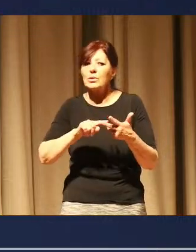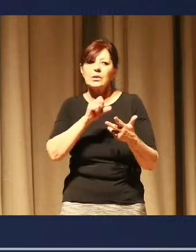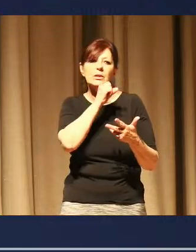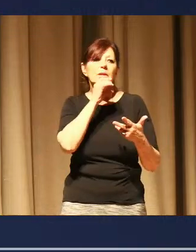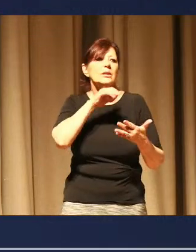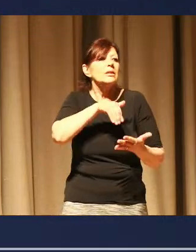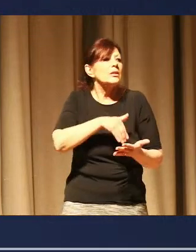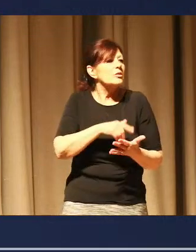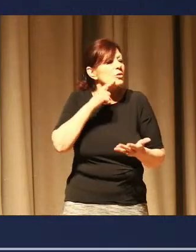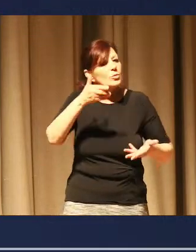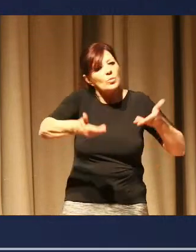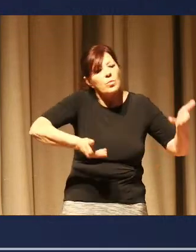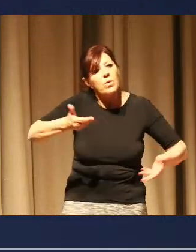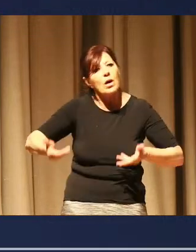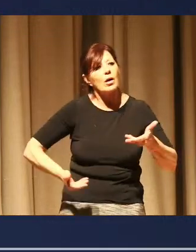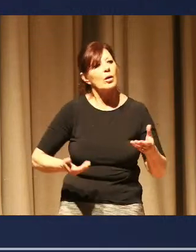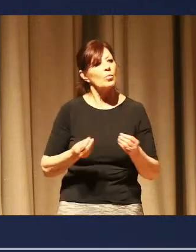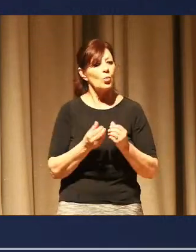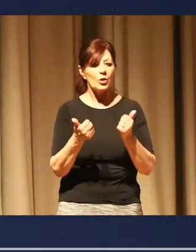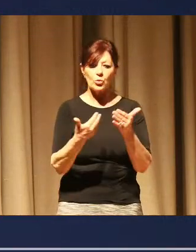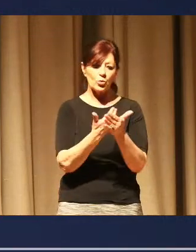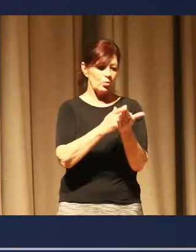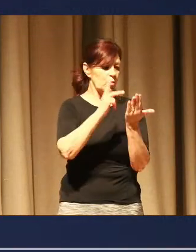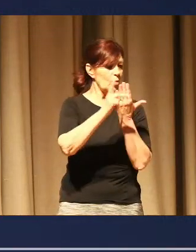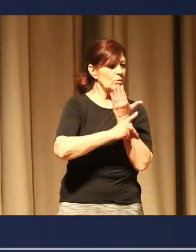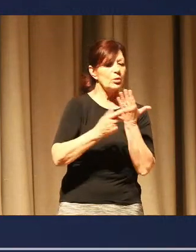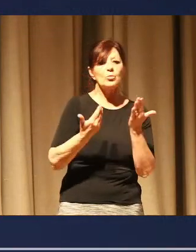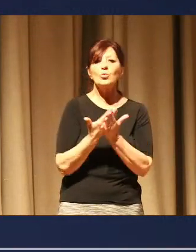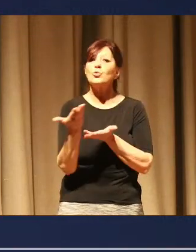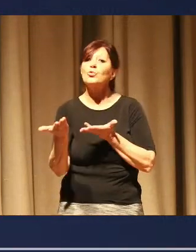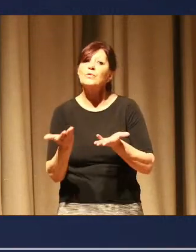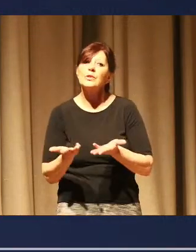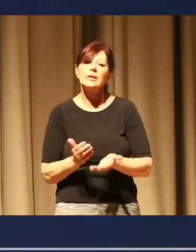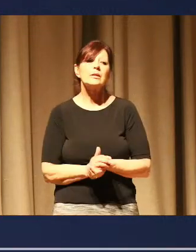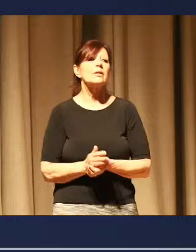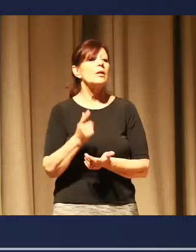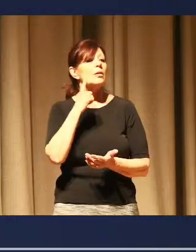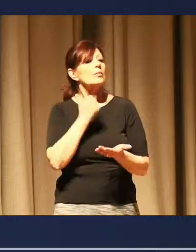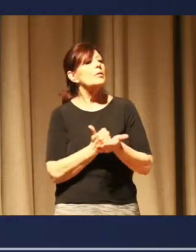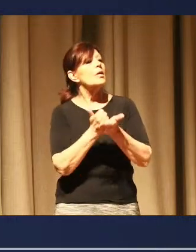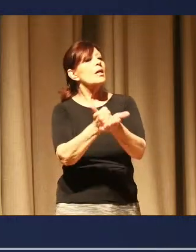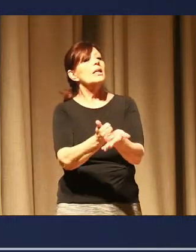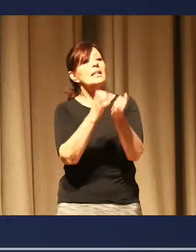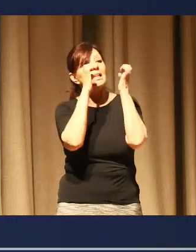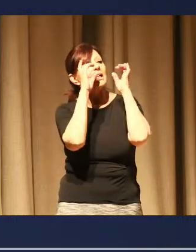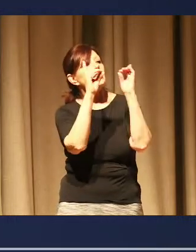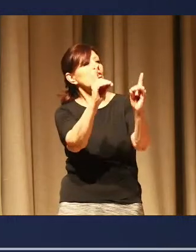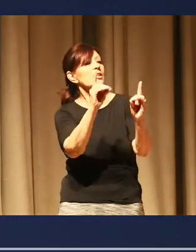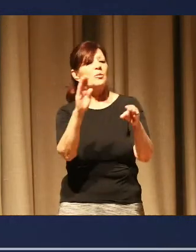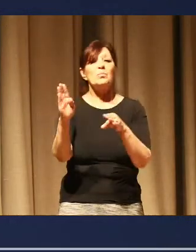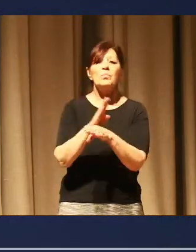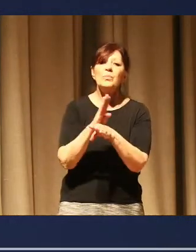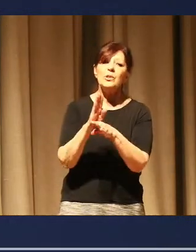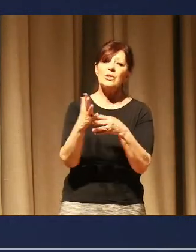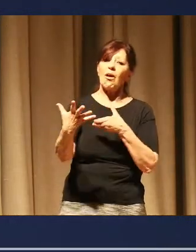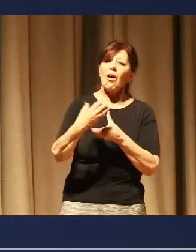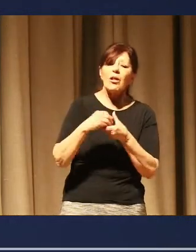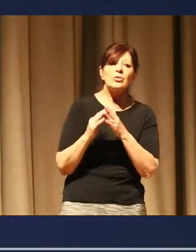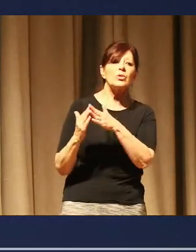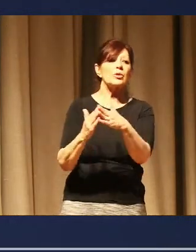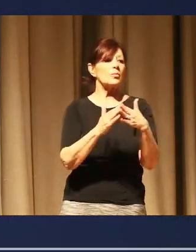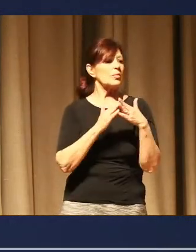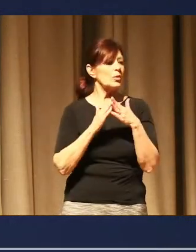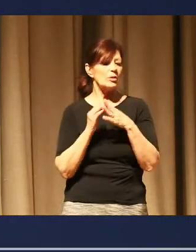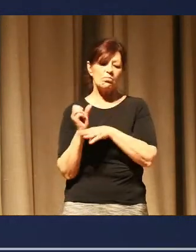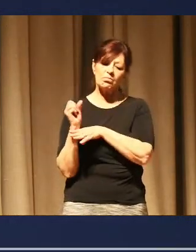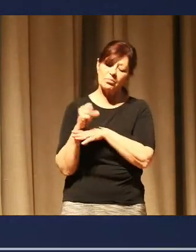to welcome more visitors with new programs and services. We've assisted the educational, business, and cultural communities